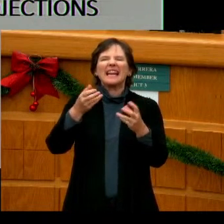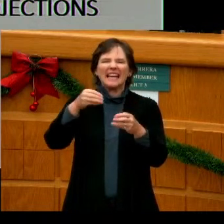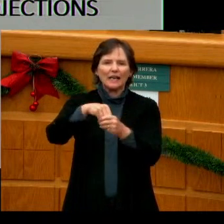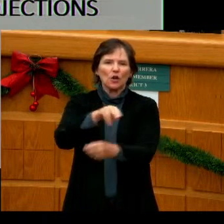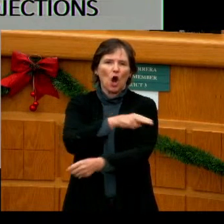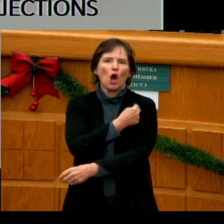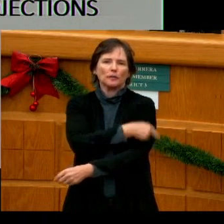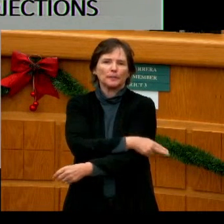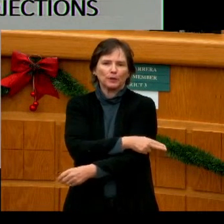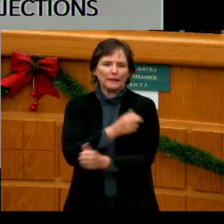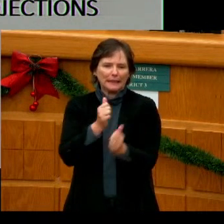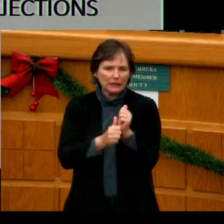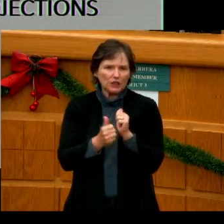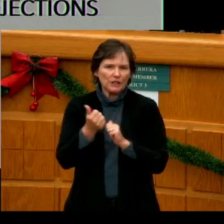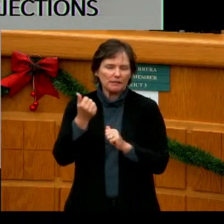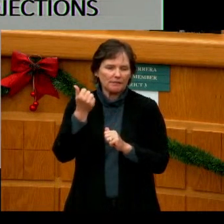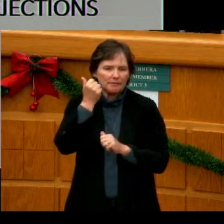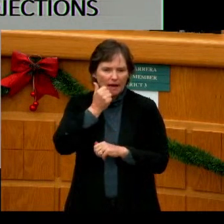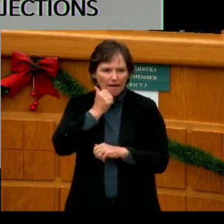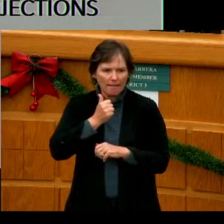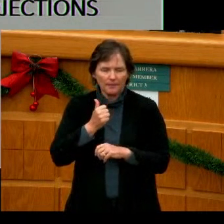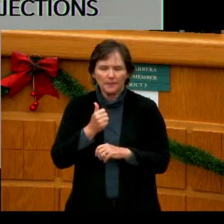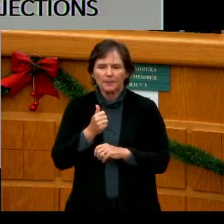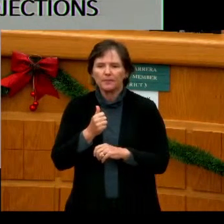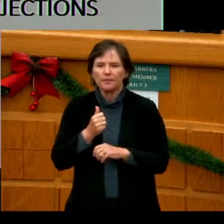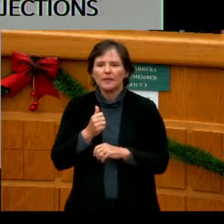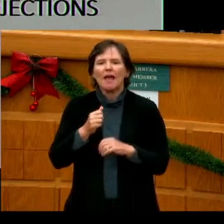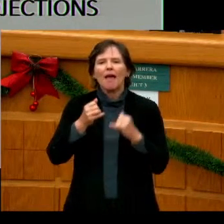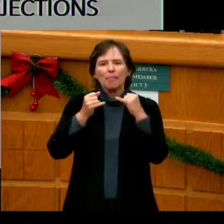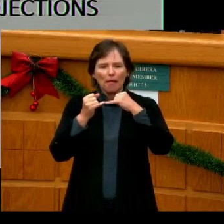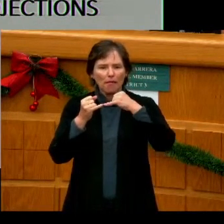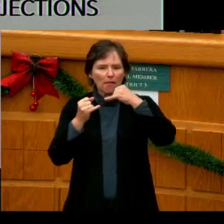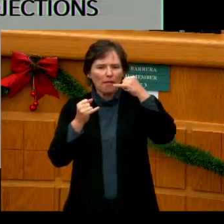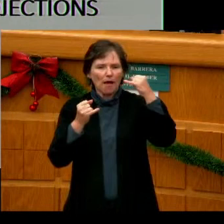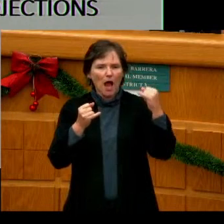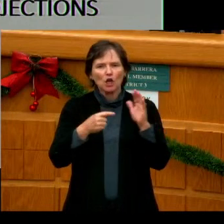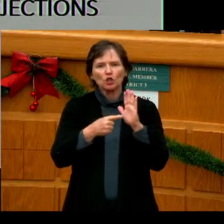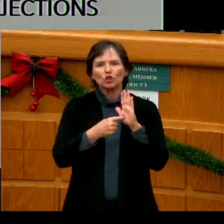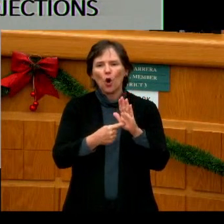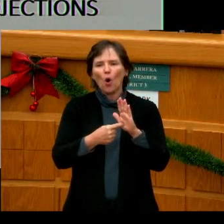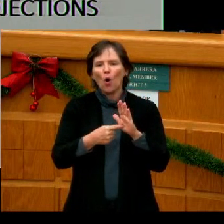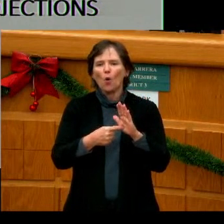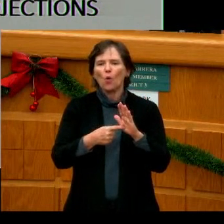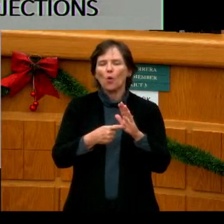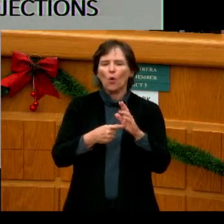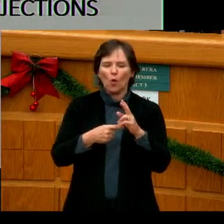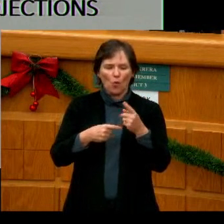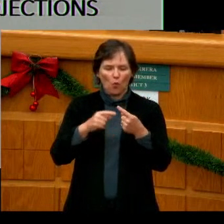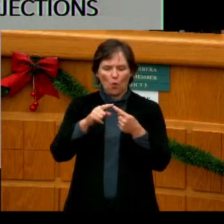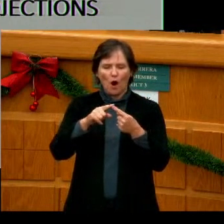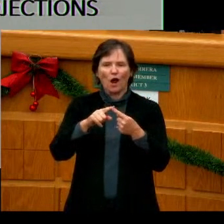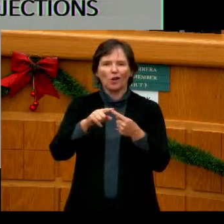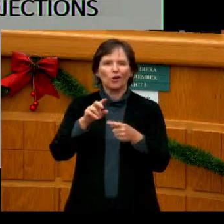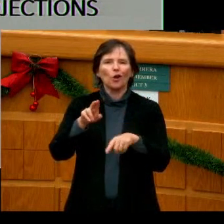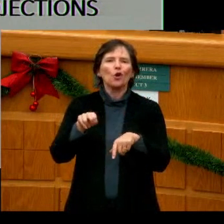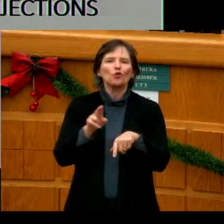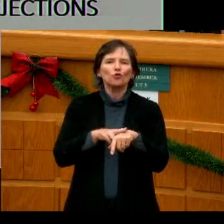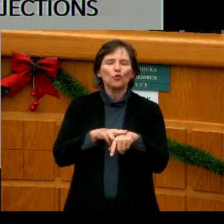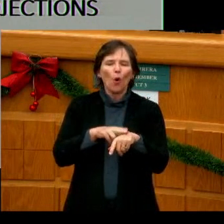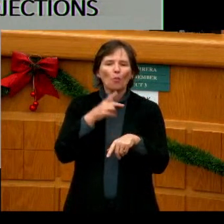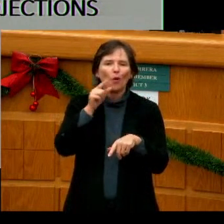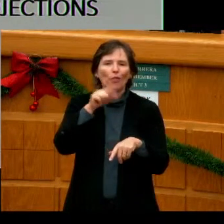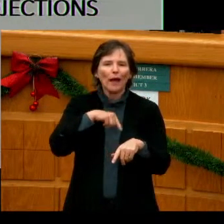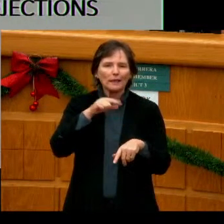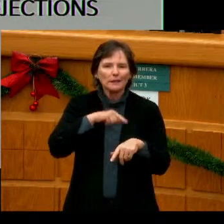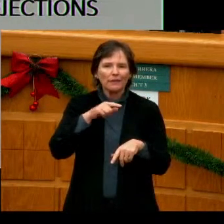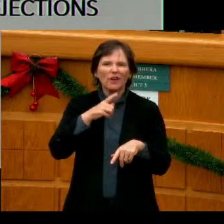in the Coastal Bend with COVID-19, and they're confirmed. And the lines, again, represent the two